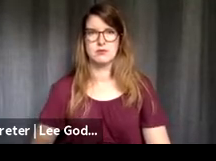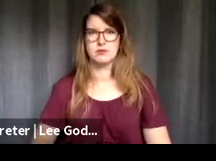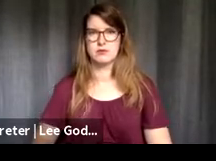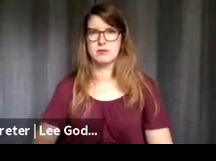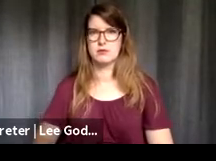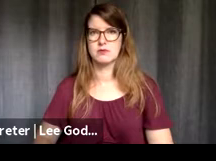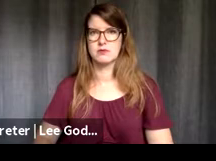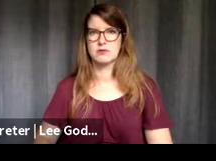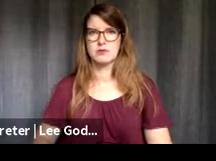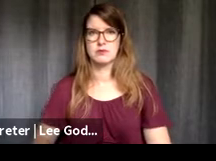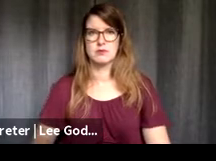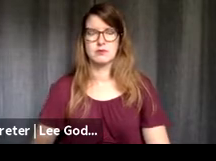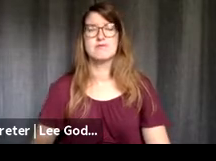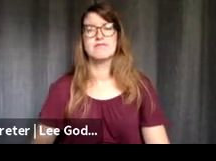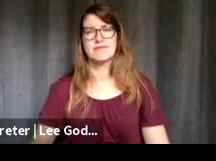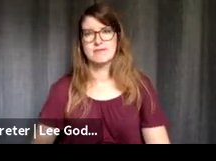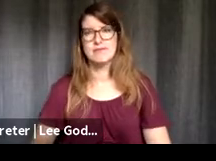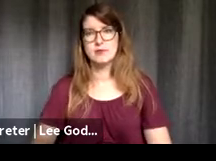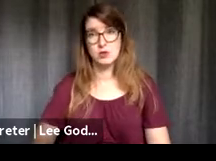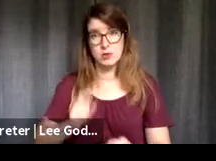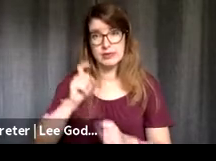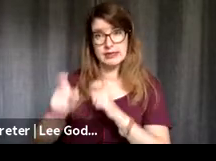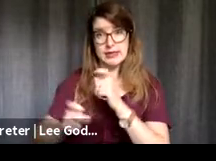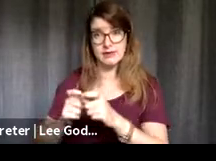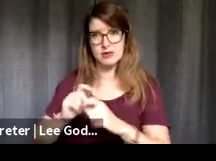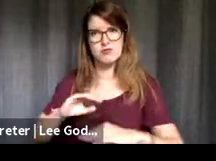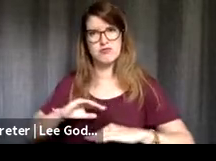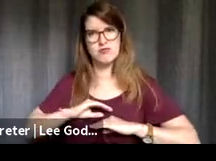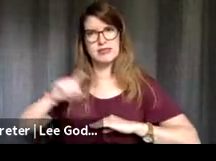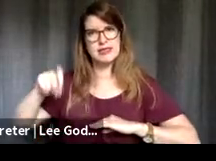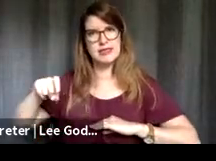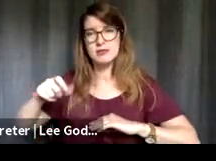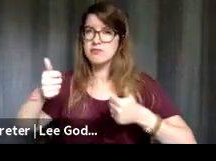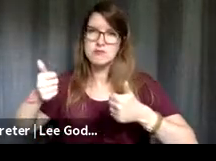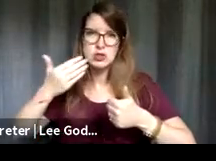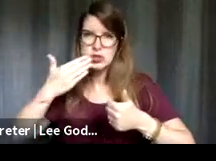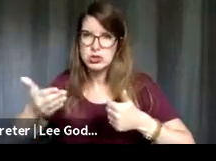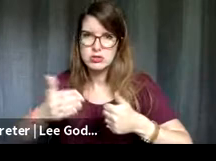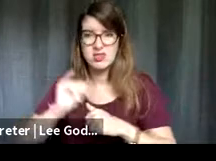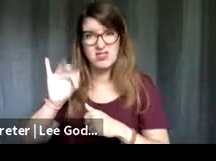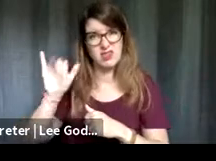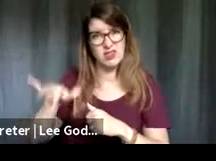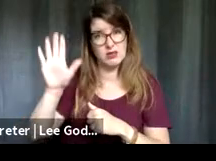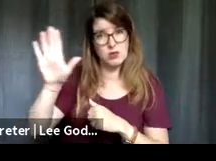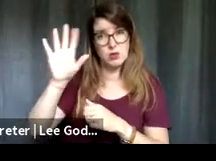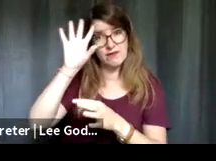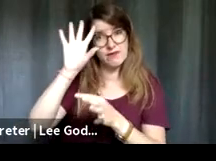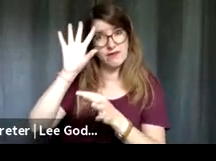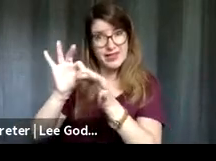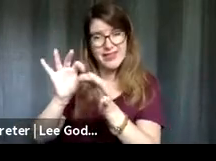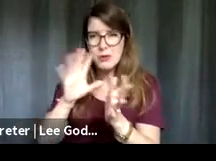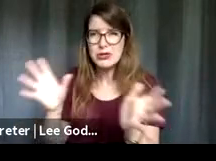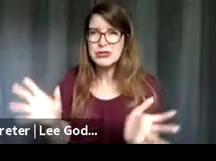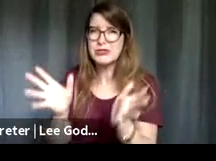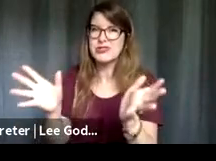folly. So giving to meet needs is good. And if that's where your faith is, I would encourage you, ask